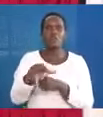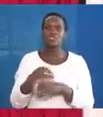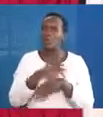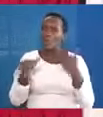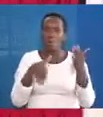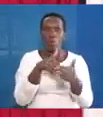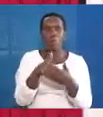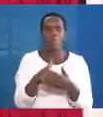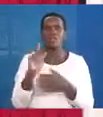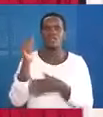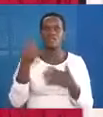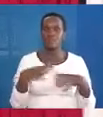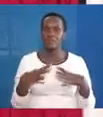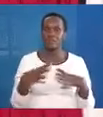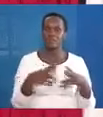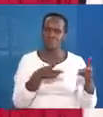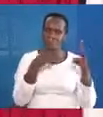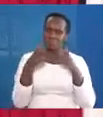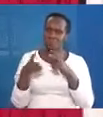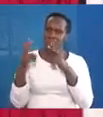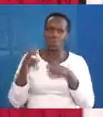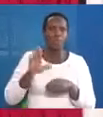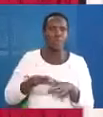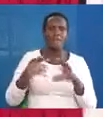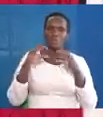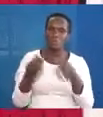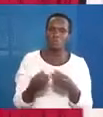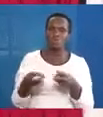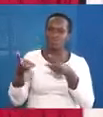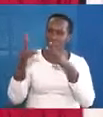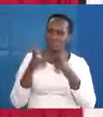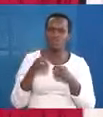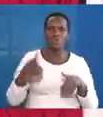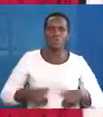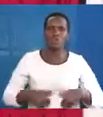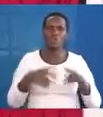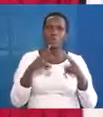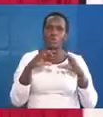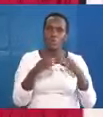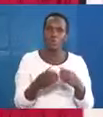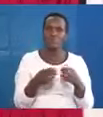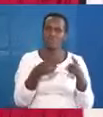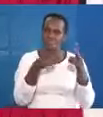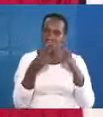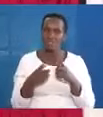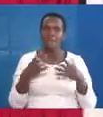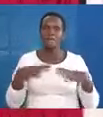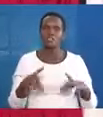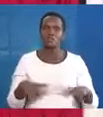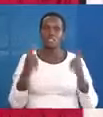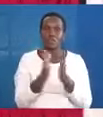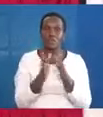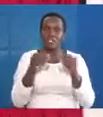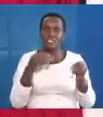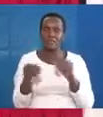individual Kenyans, women groups, youth groups, persons living with